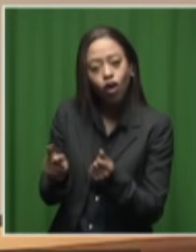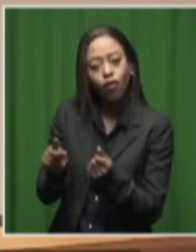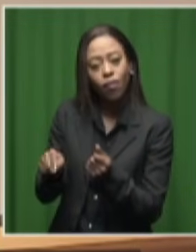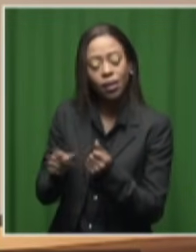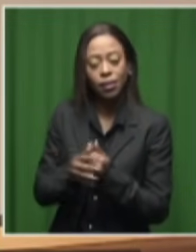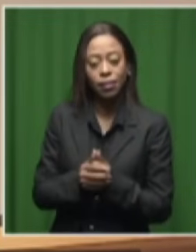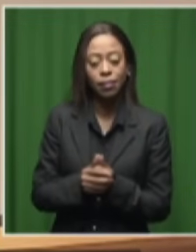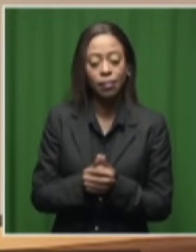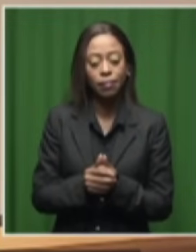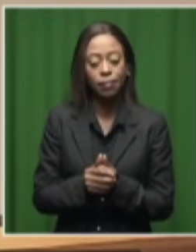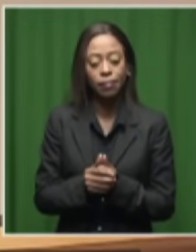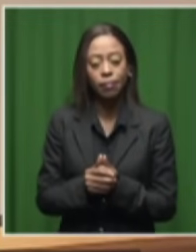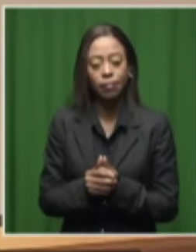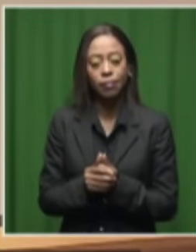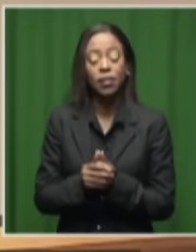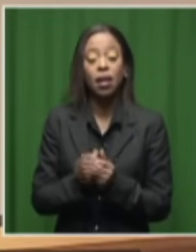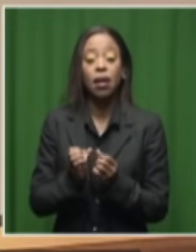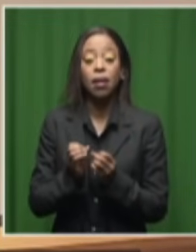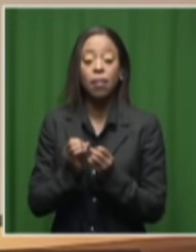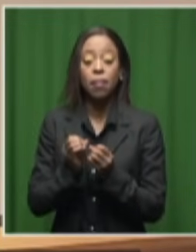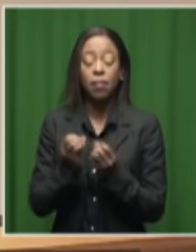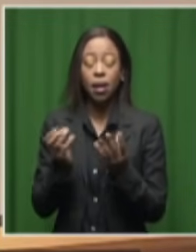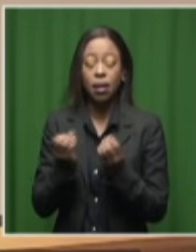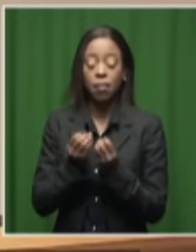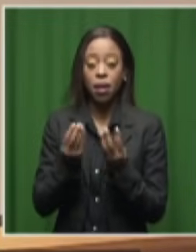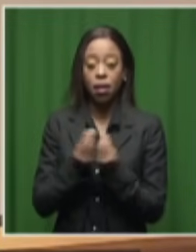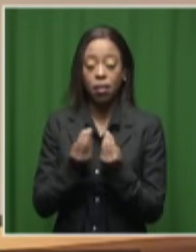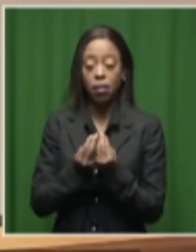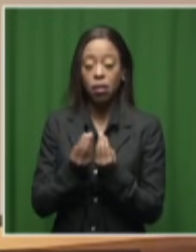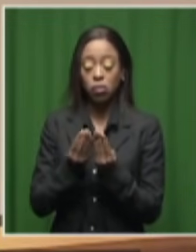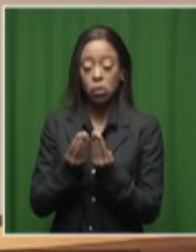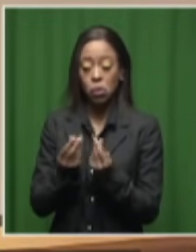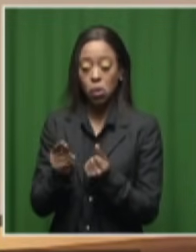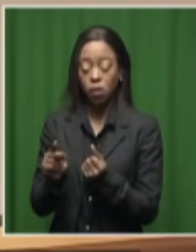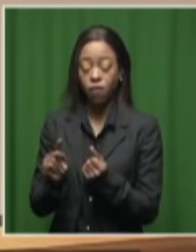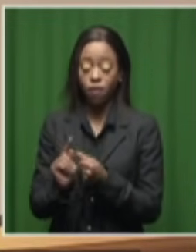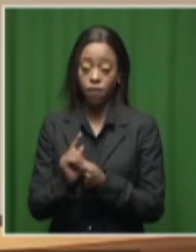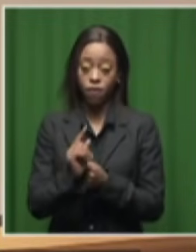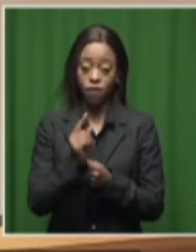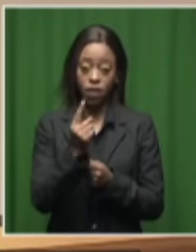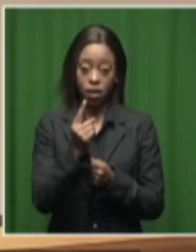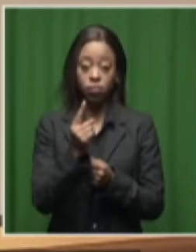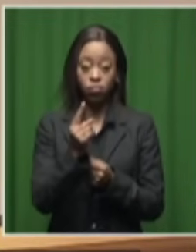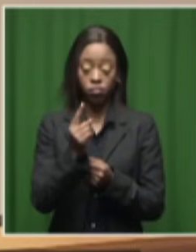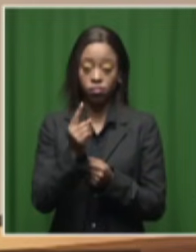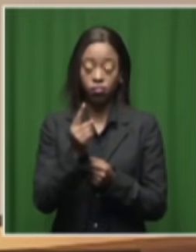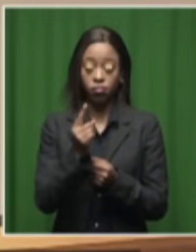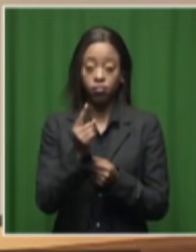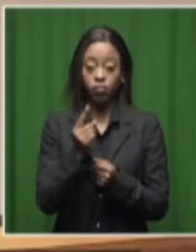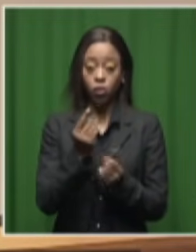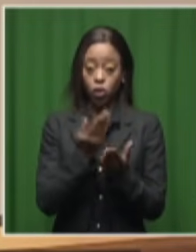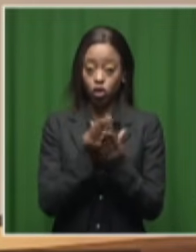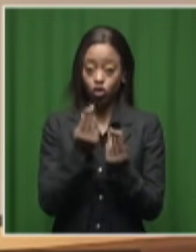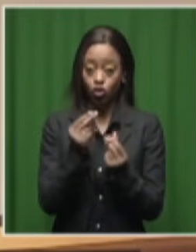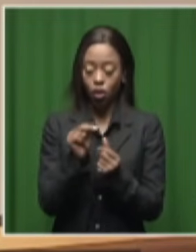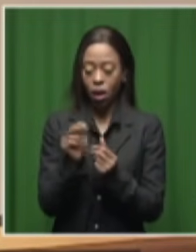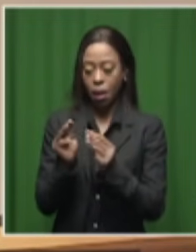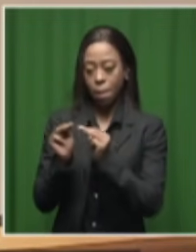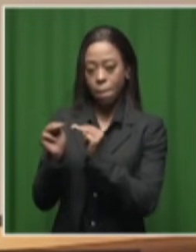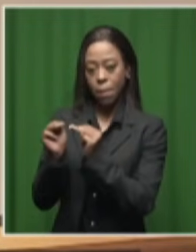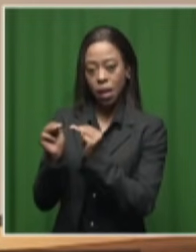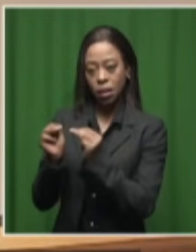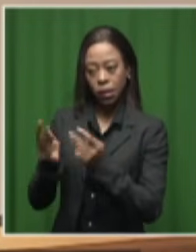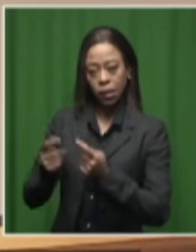are a number of things, the ways in which you can do that. The first one is to manage your on